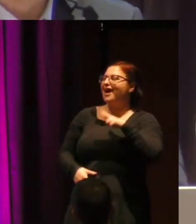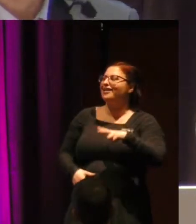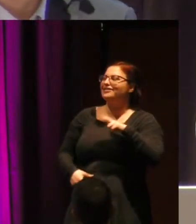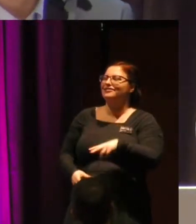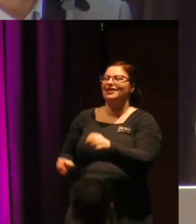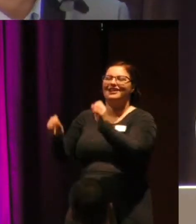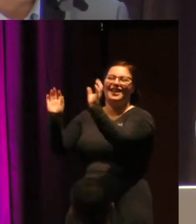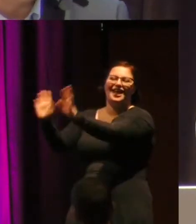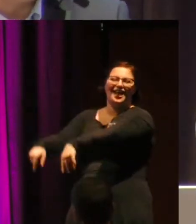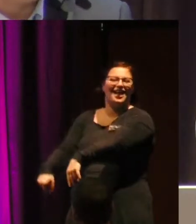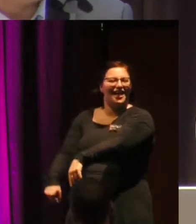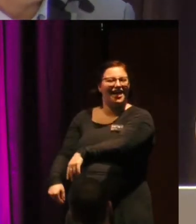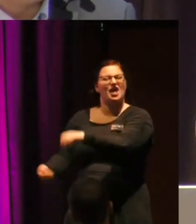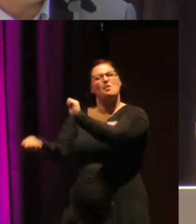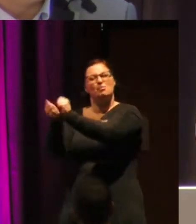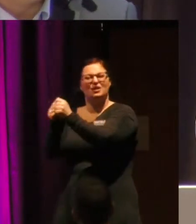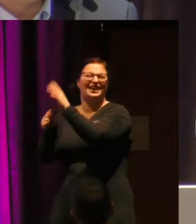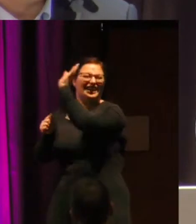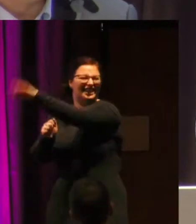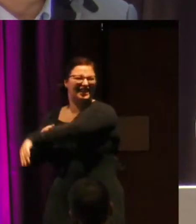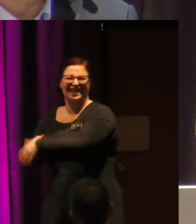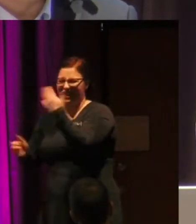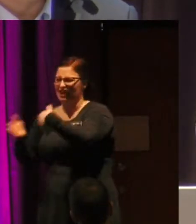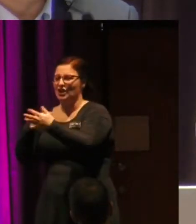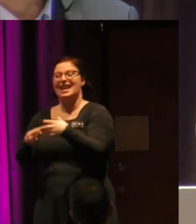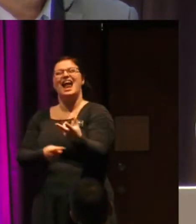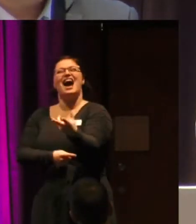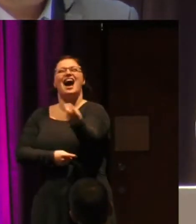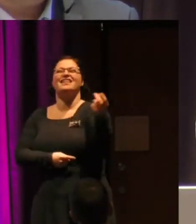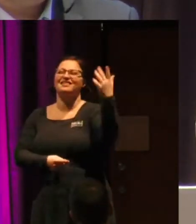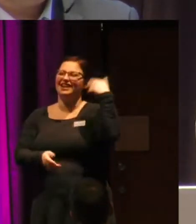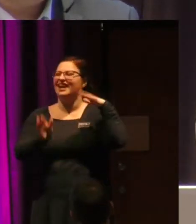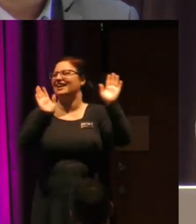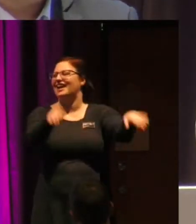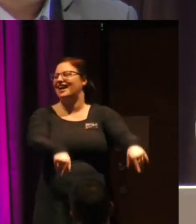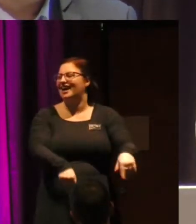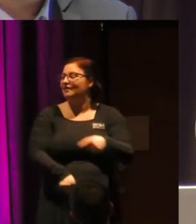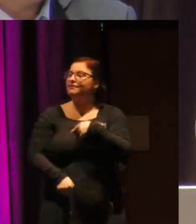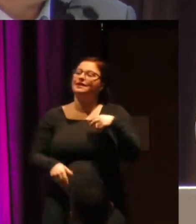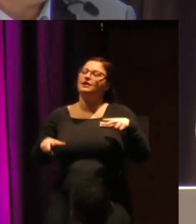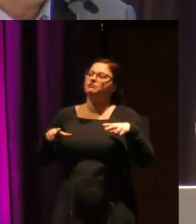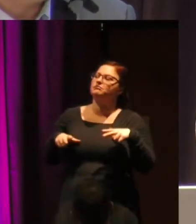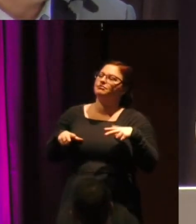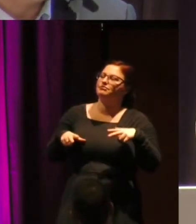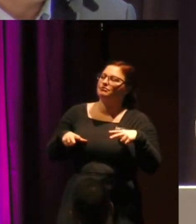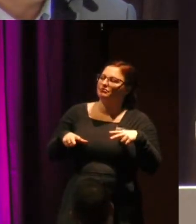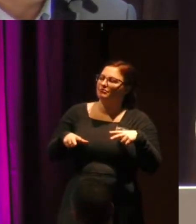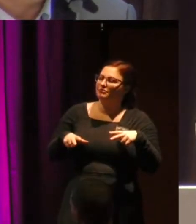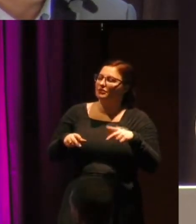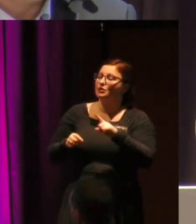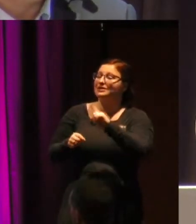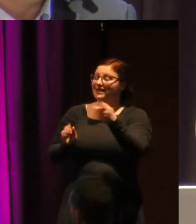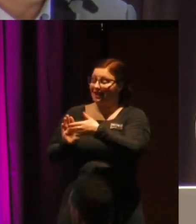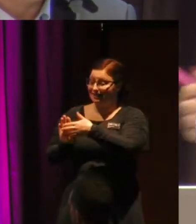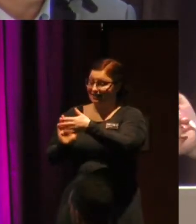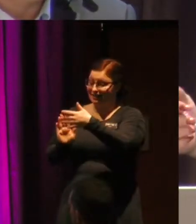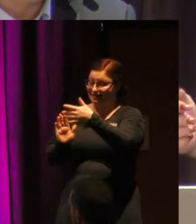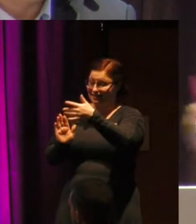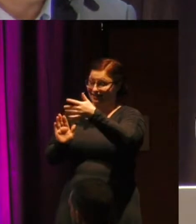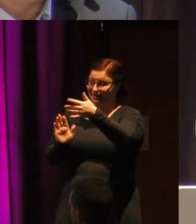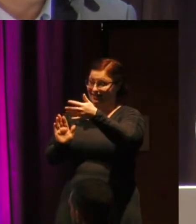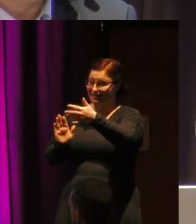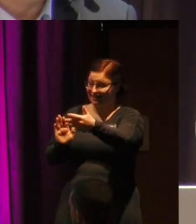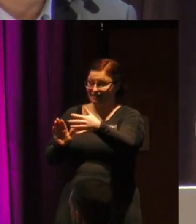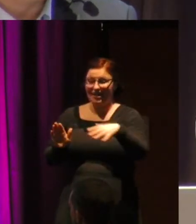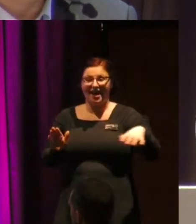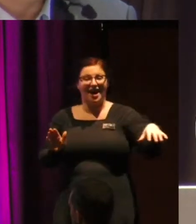it to politicians or the others. And I think we reached a time where all of us, as you were